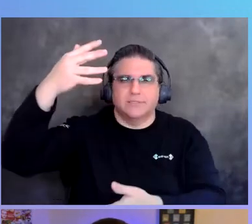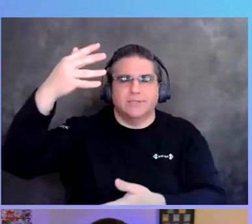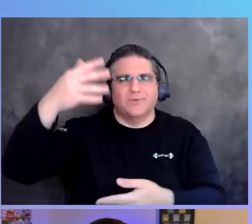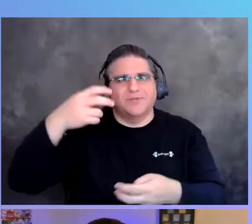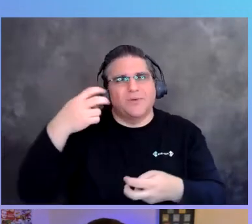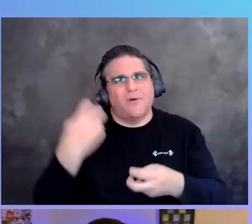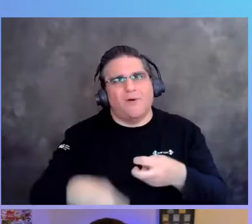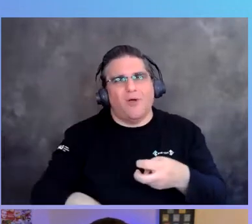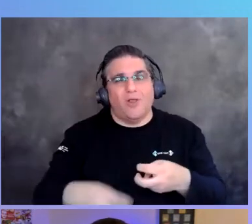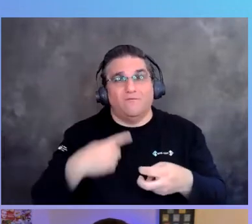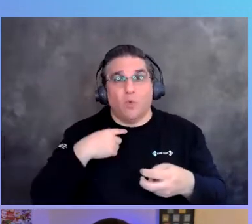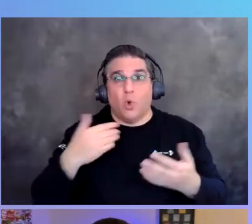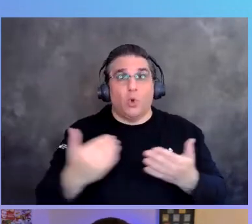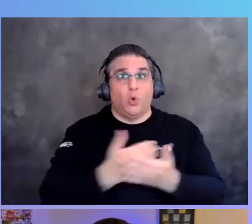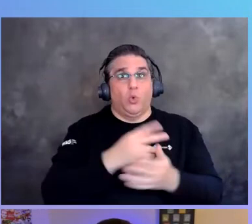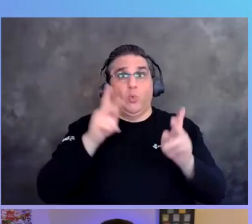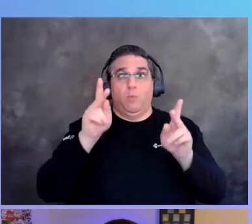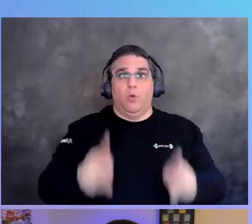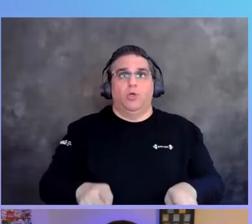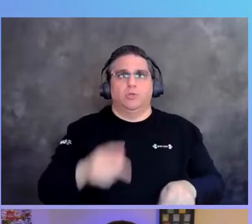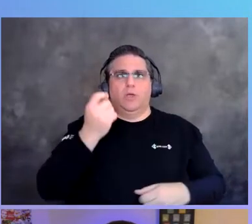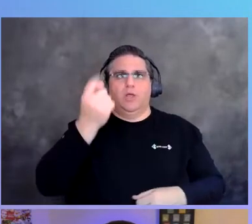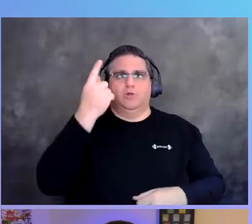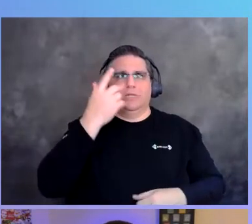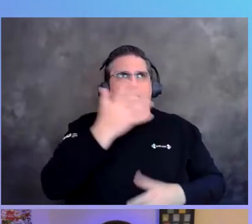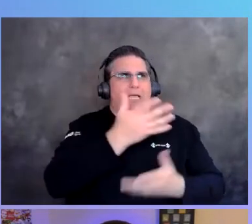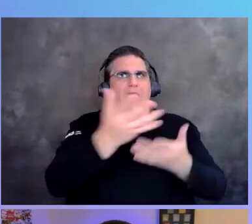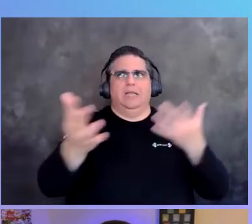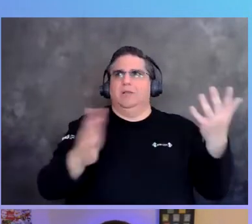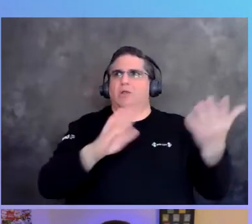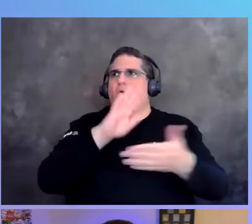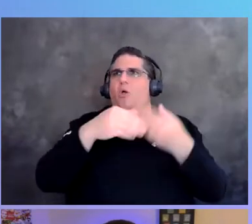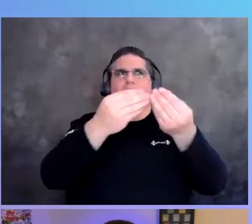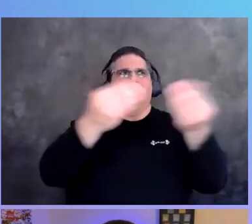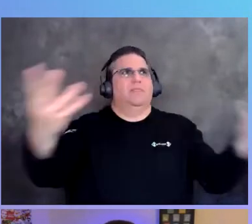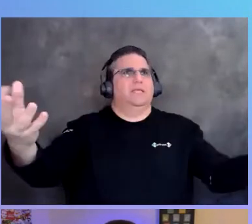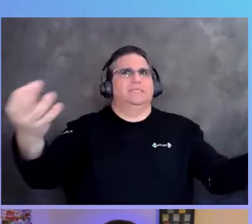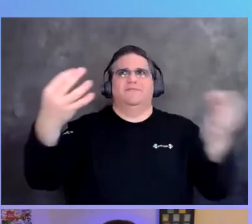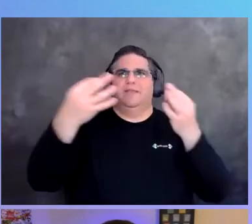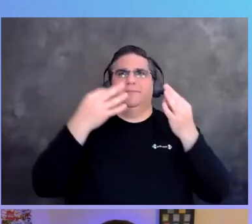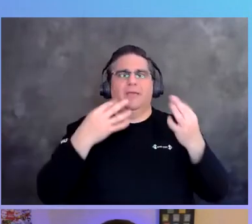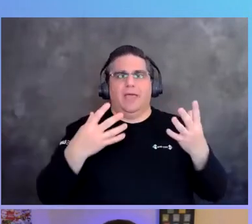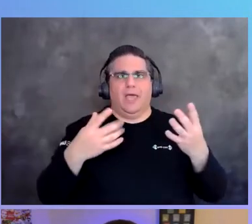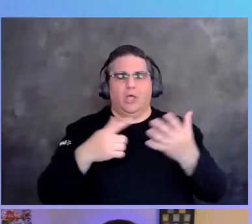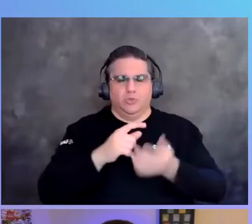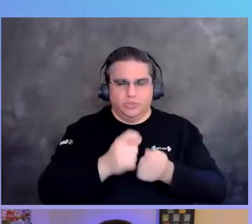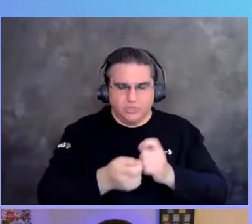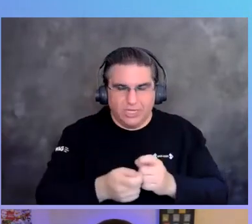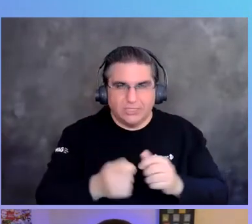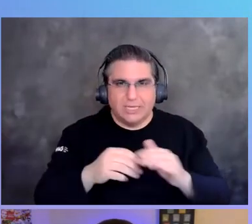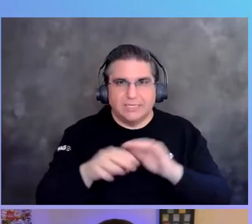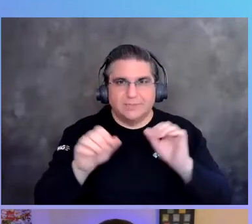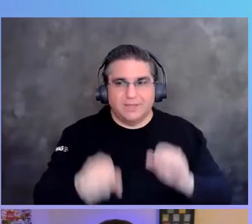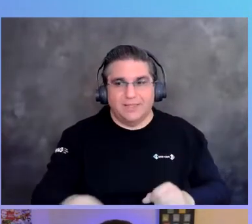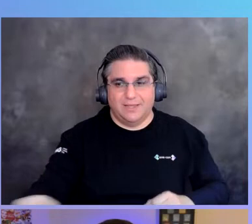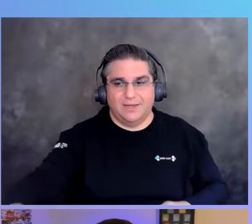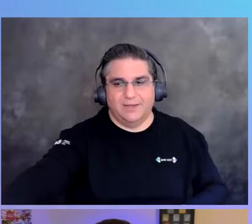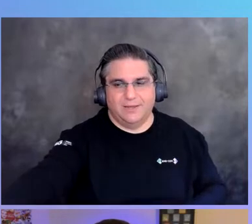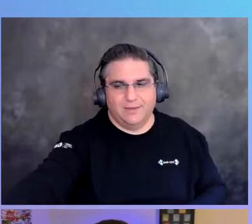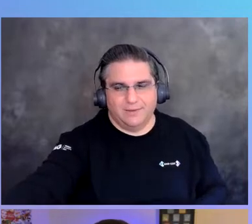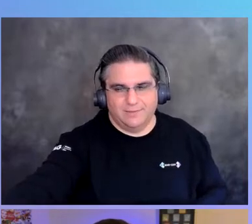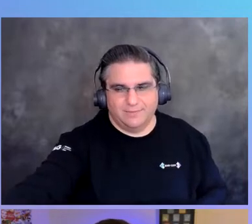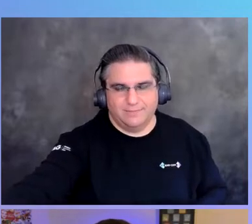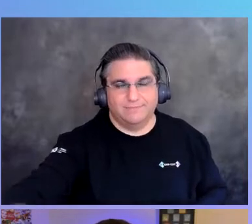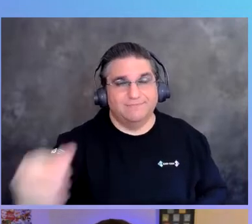for somebody getting started to understand all of that. And this is all just because being a person in a changing world